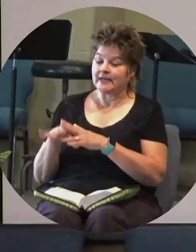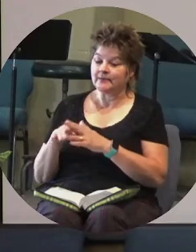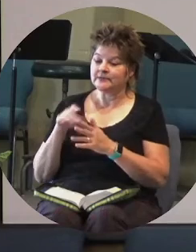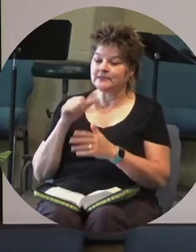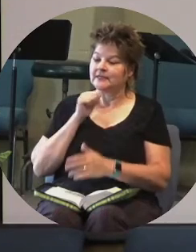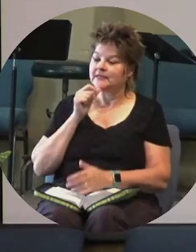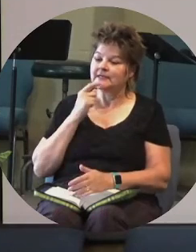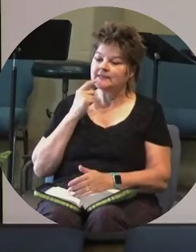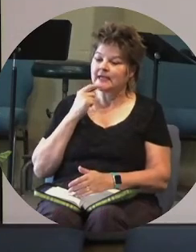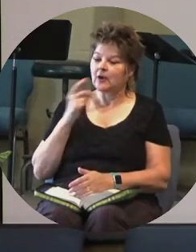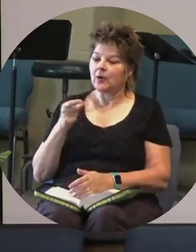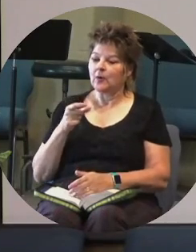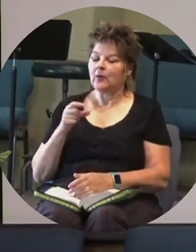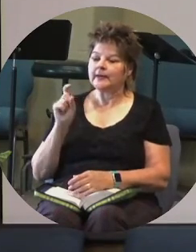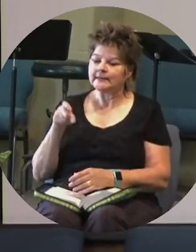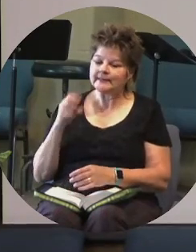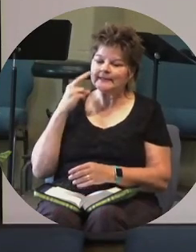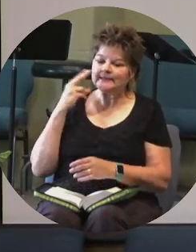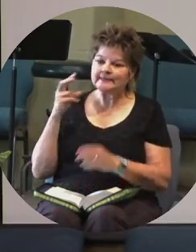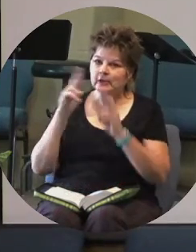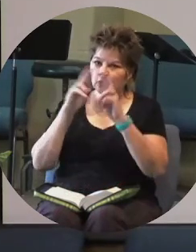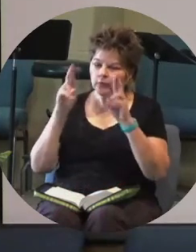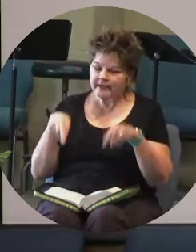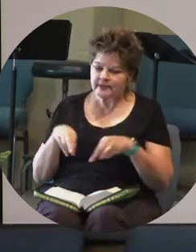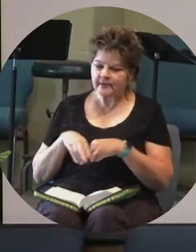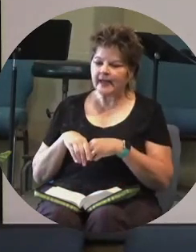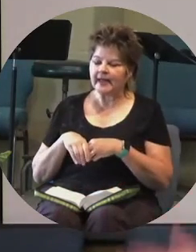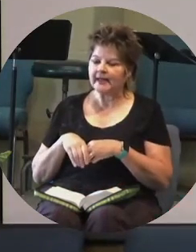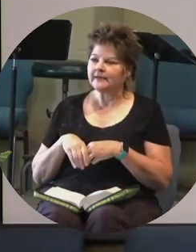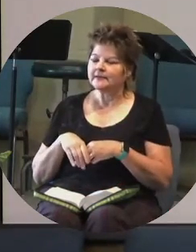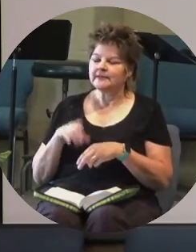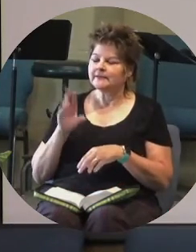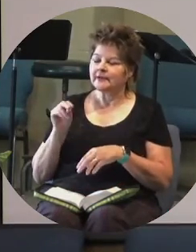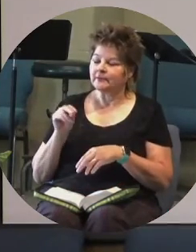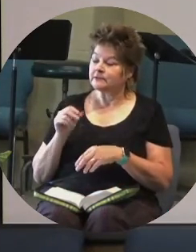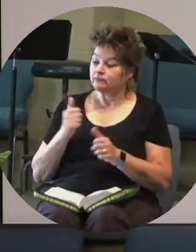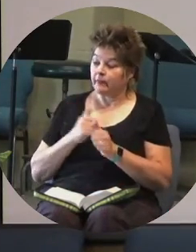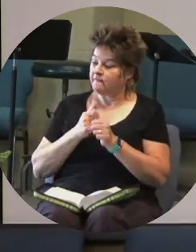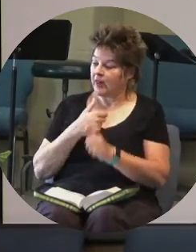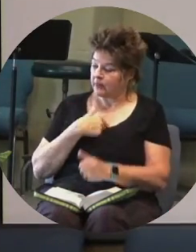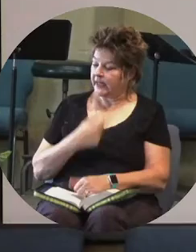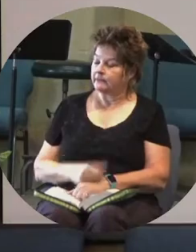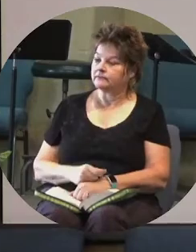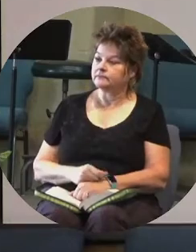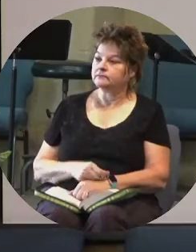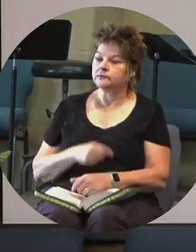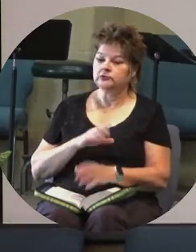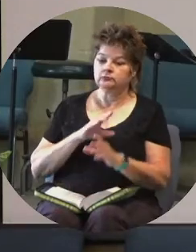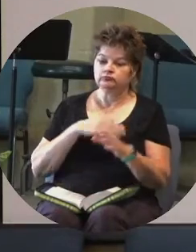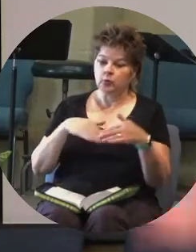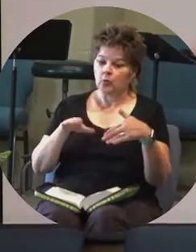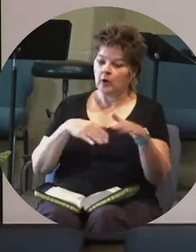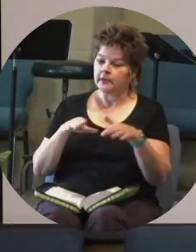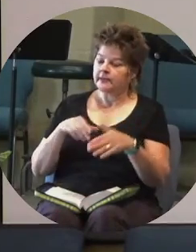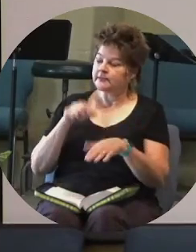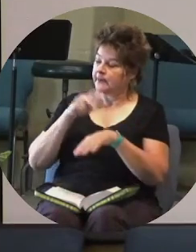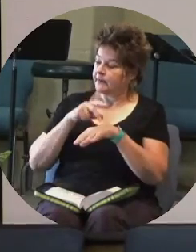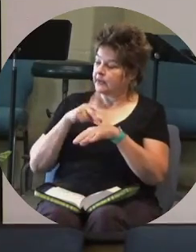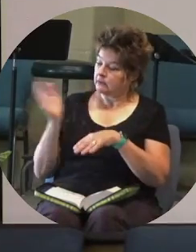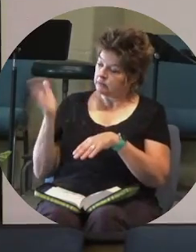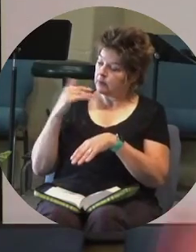want to see your resume. You know, oh, here's my stat sheet." He said, "Follow, come on." He's walking down the seashore and he goes, "Peter, come